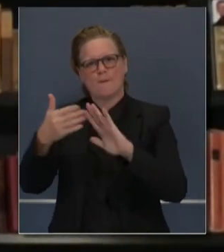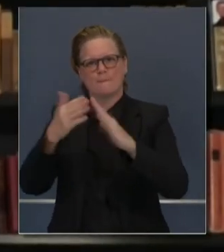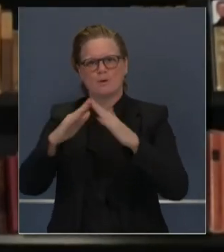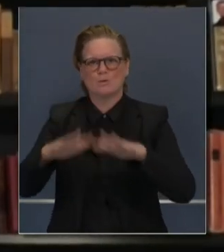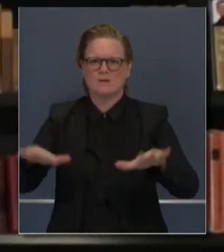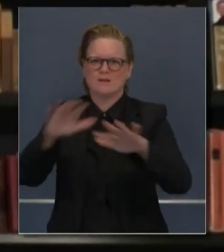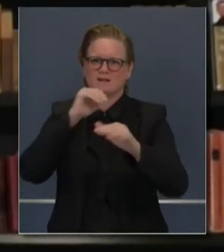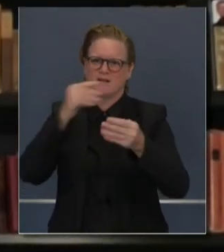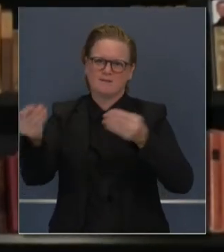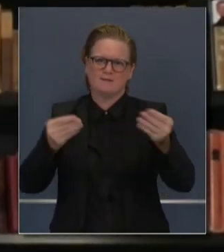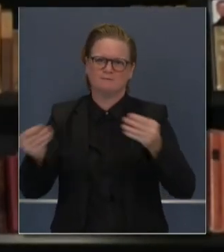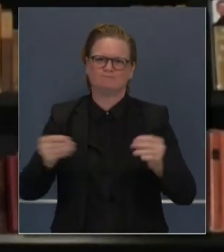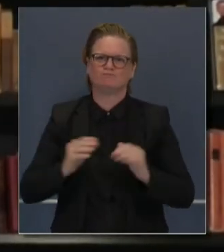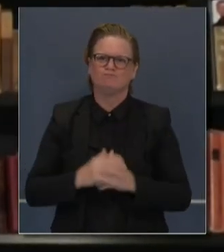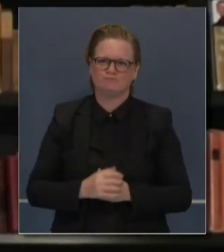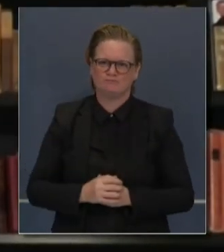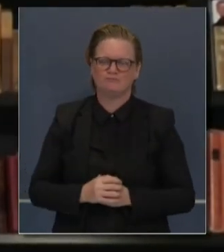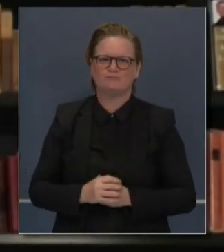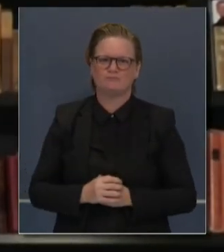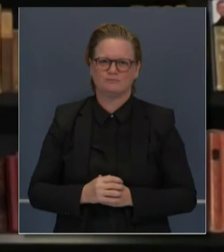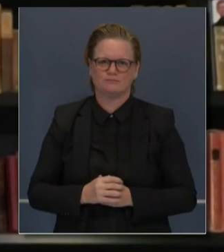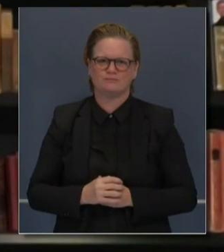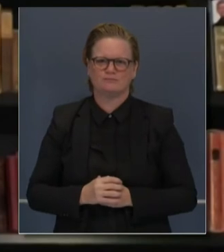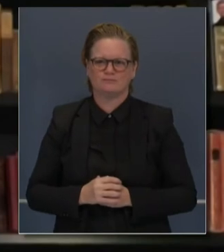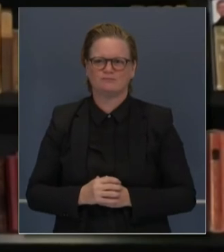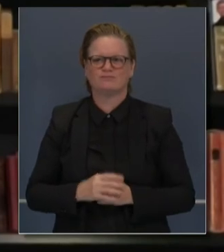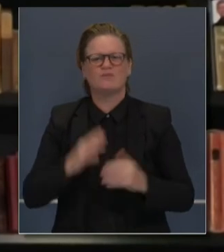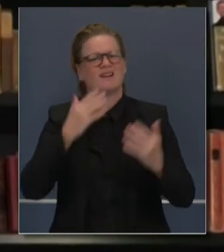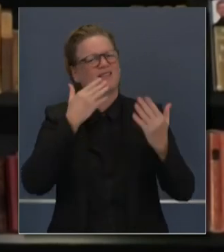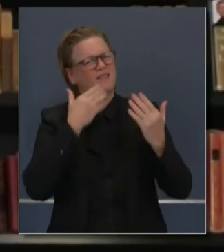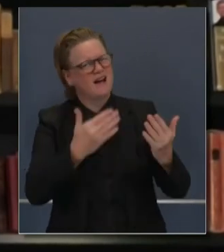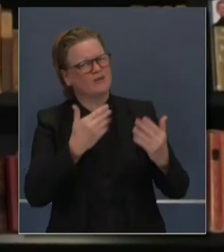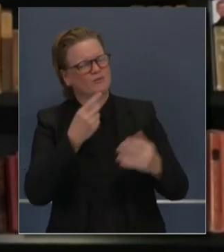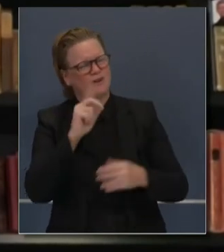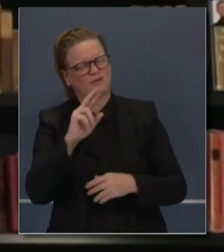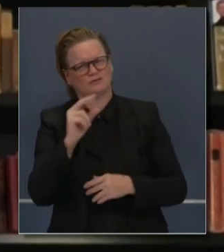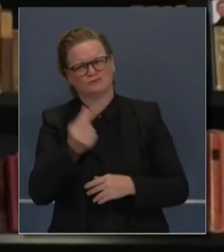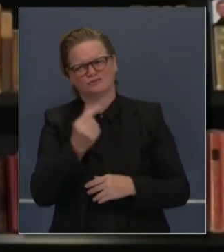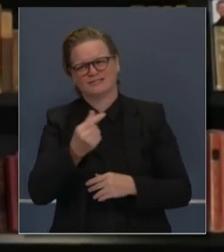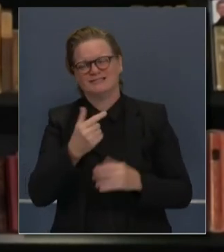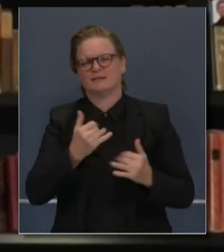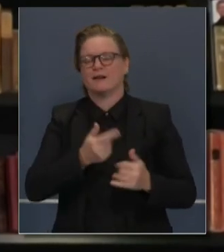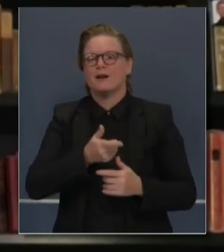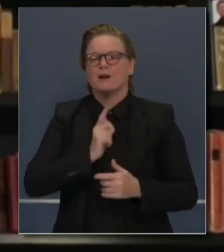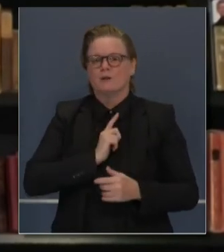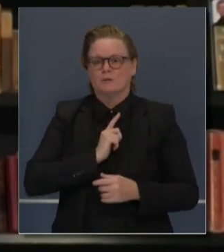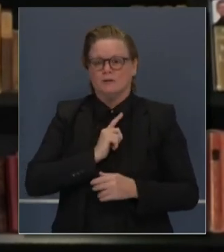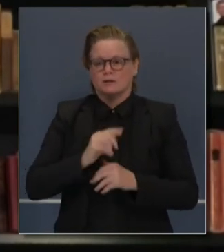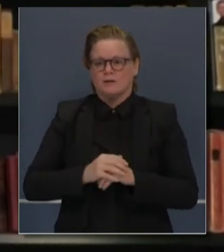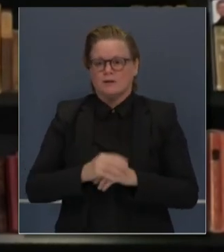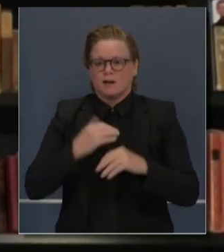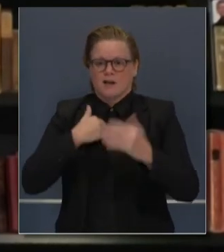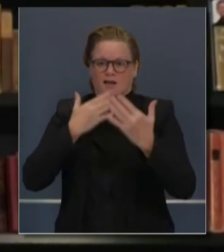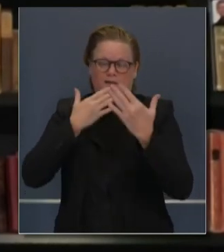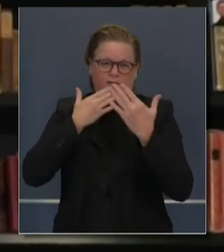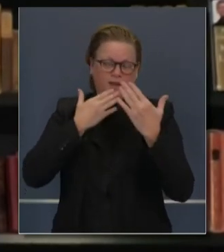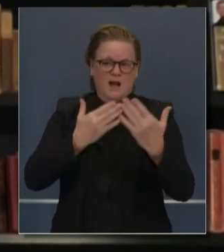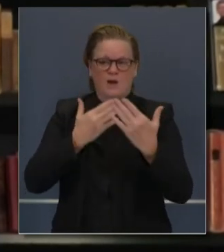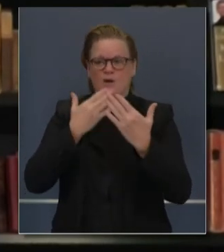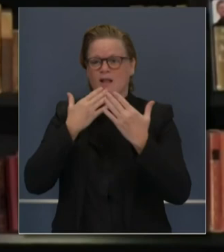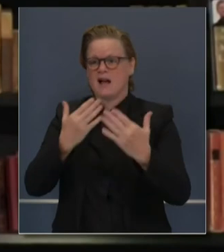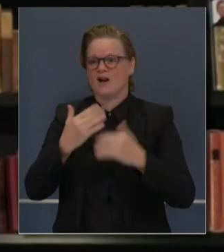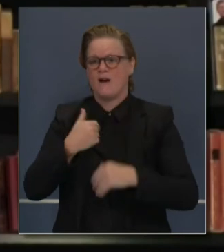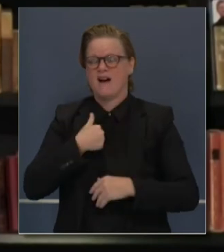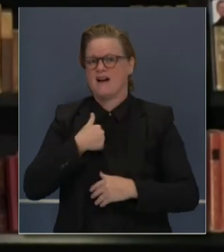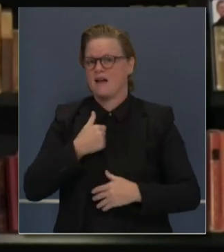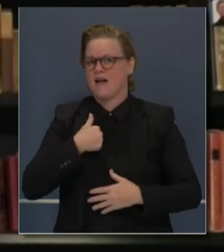belabor you with my personal experience with this, except to say deep empathy. And moreover, deep